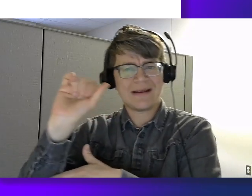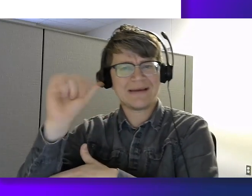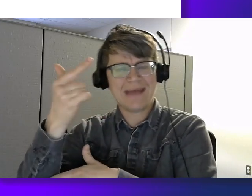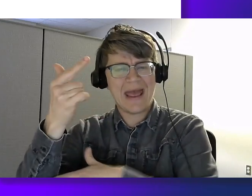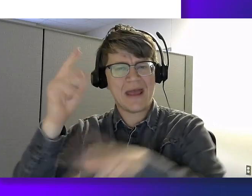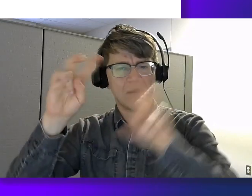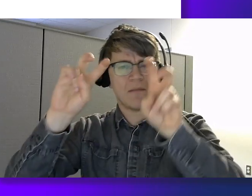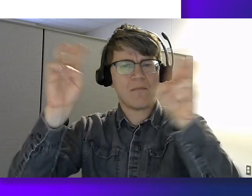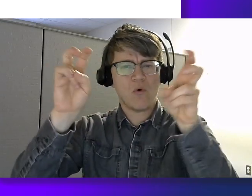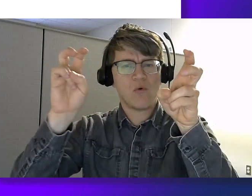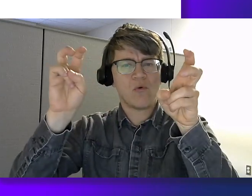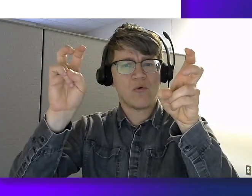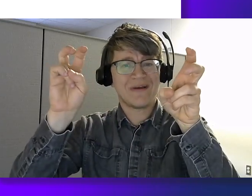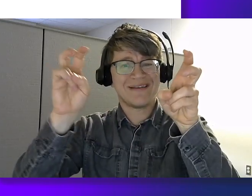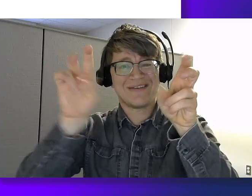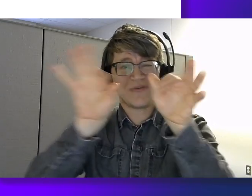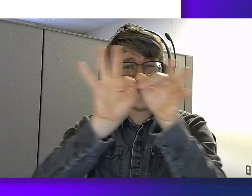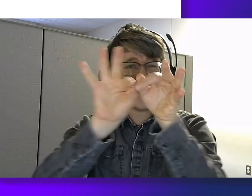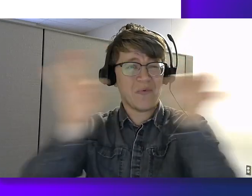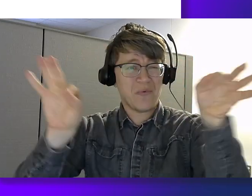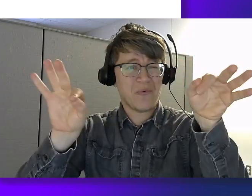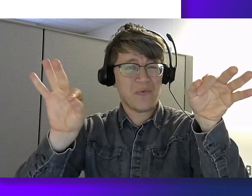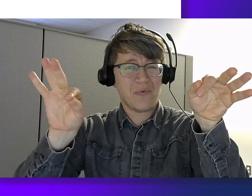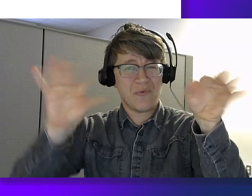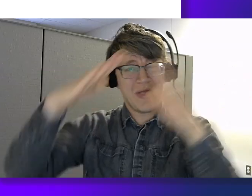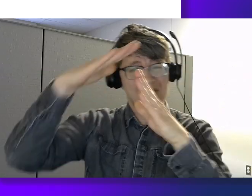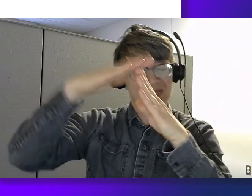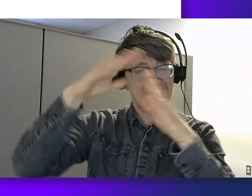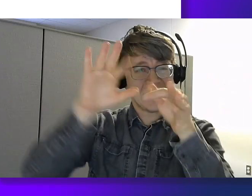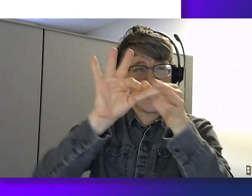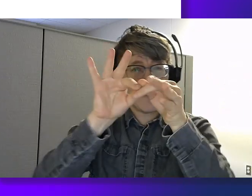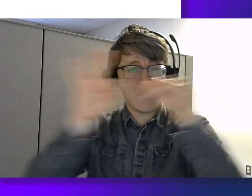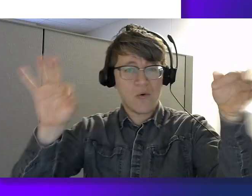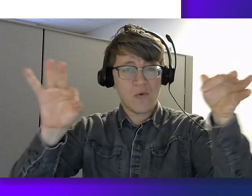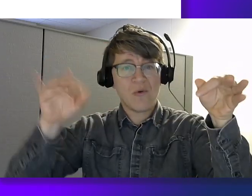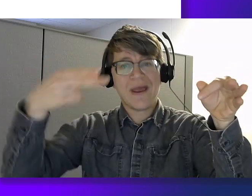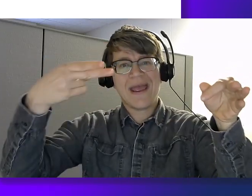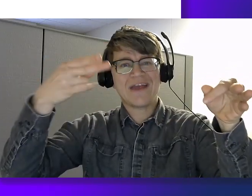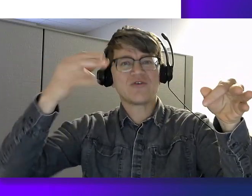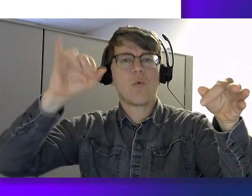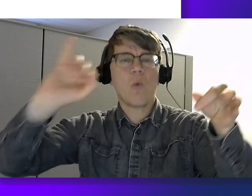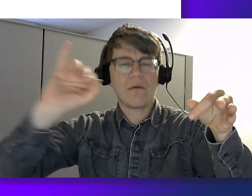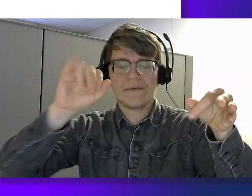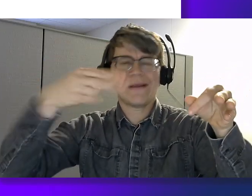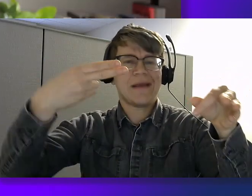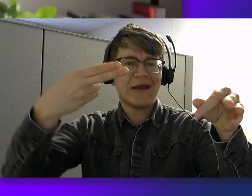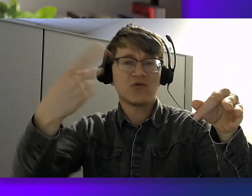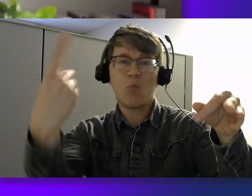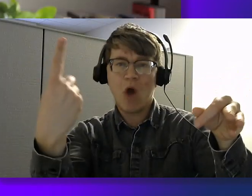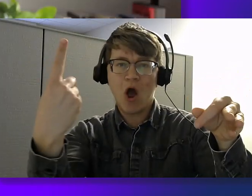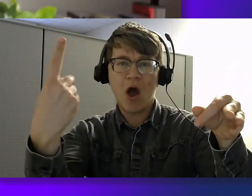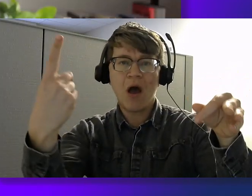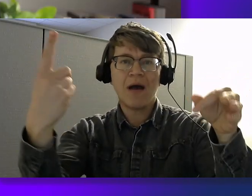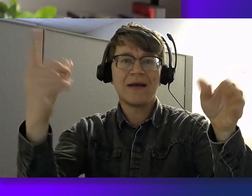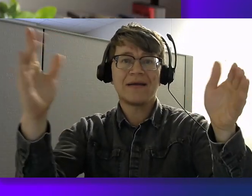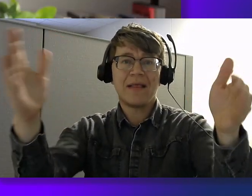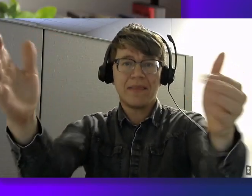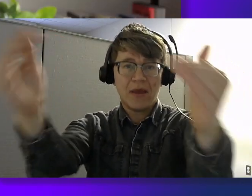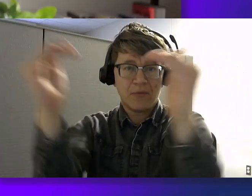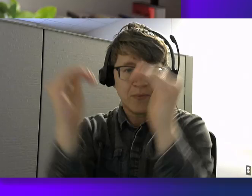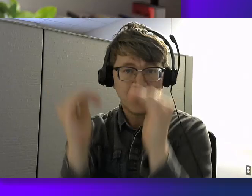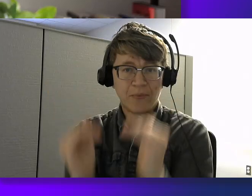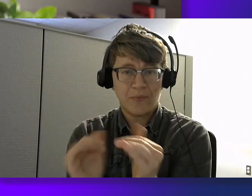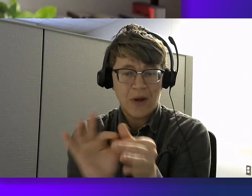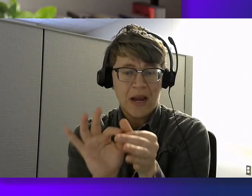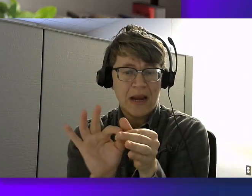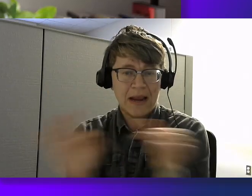have an H2 or H3 tag, and so on. And use your primary keyword in your page title. First, you're limited